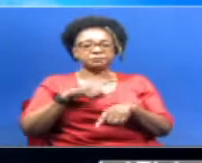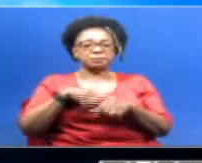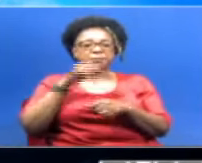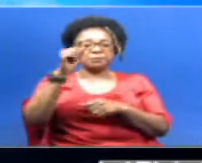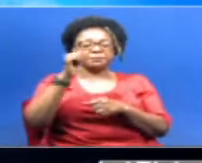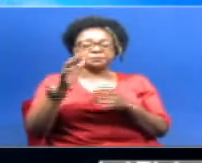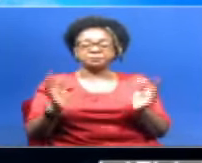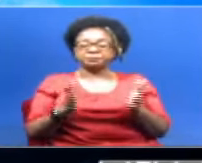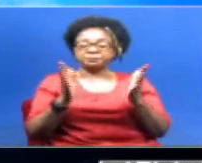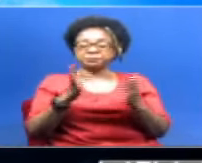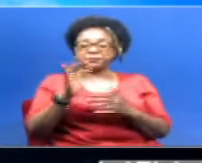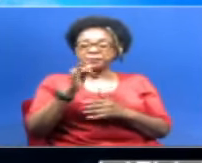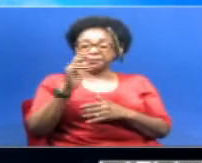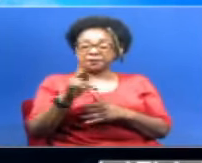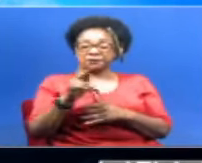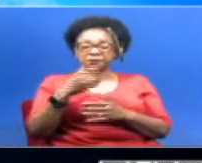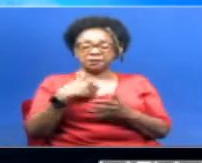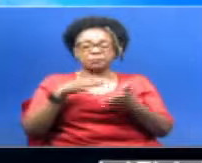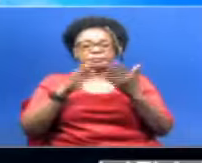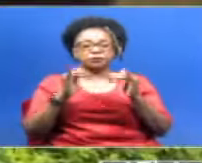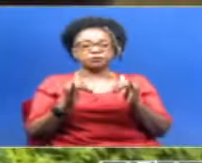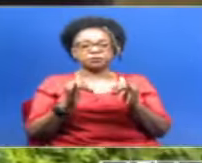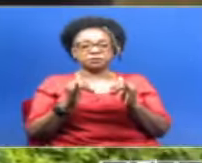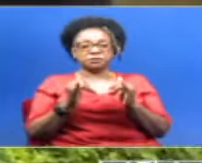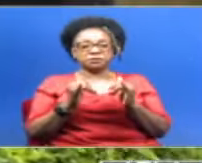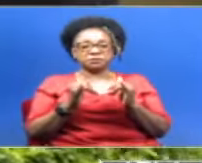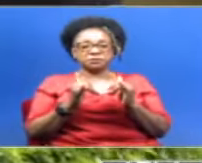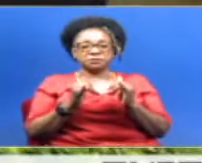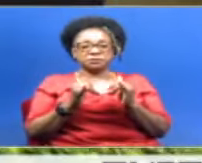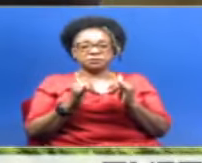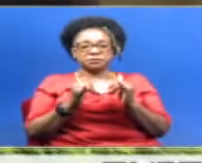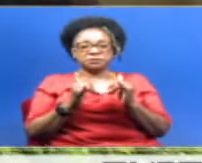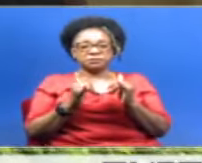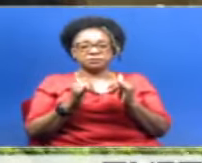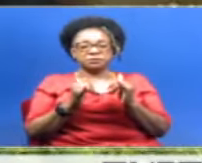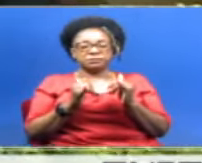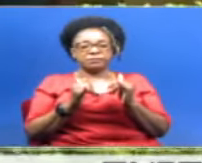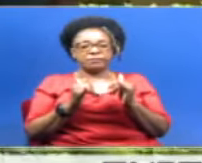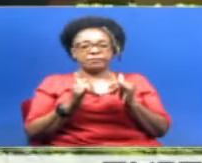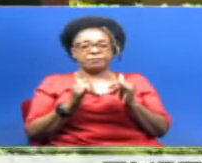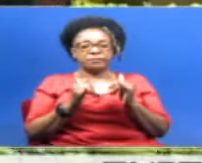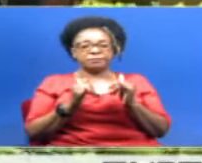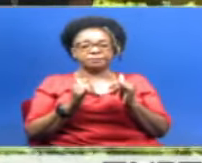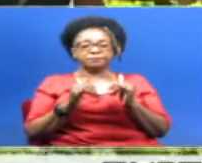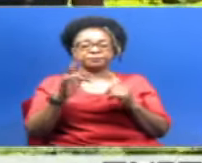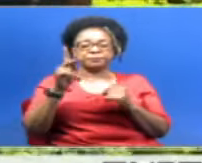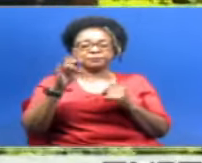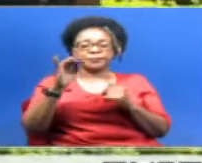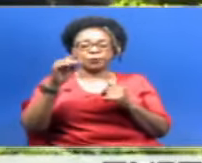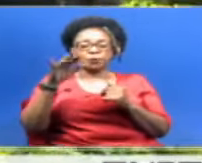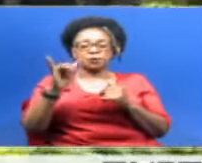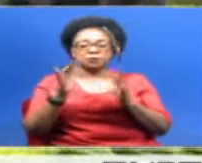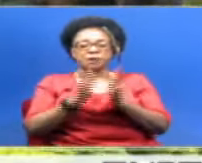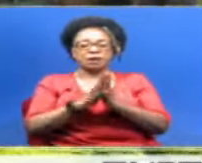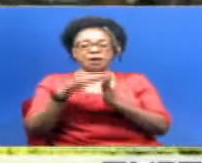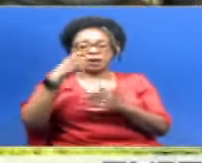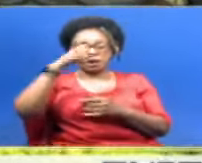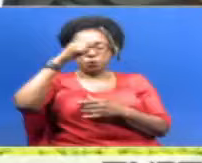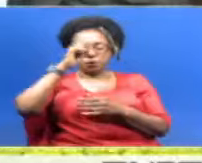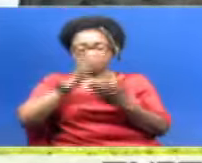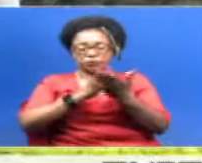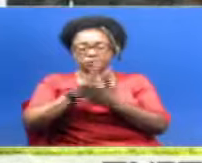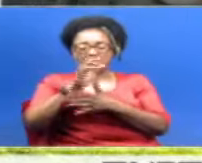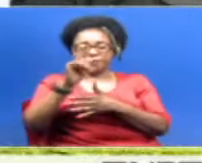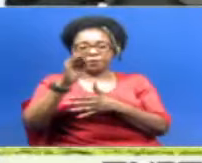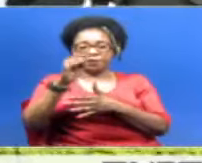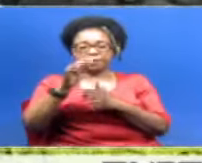reporter Ibrahim Karanja starts us off. Kioni and Karua, through the Kamwene Leadership Forum, say the